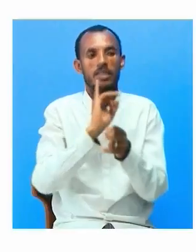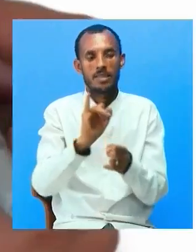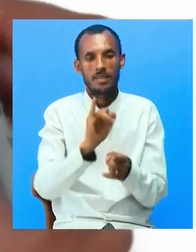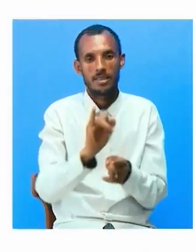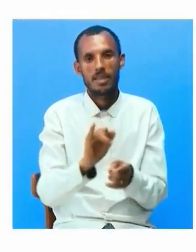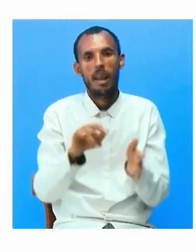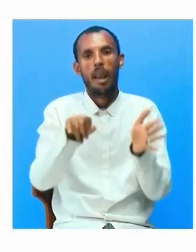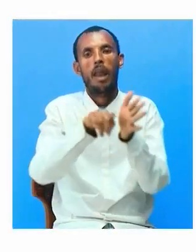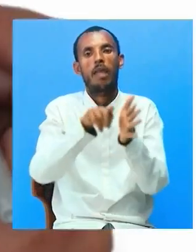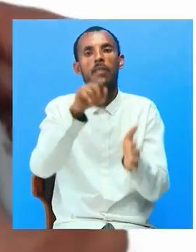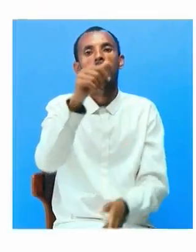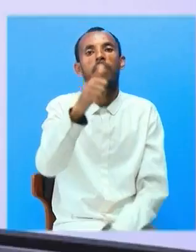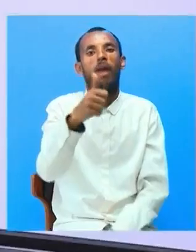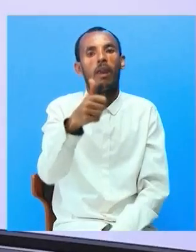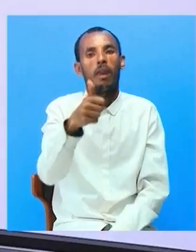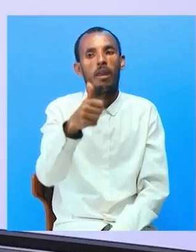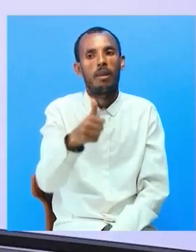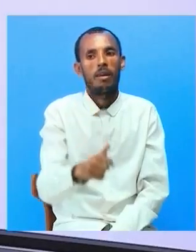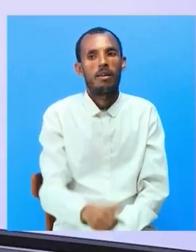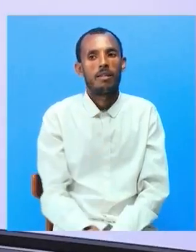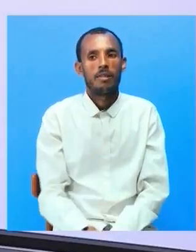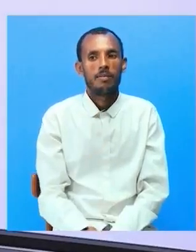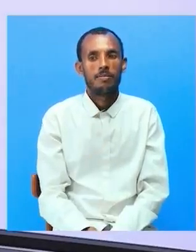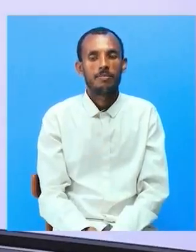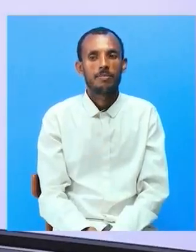this, -10.